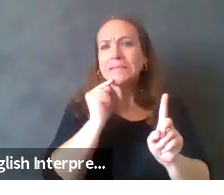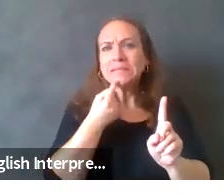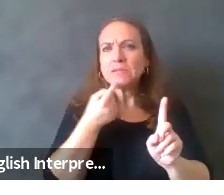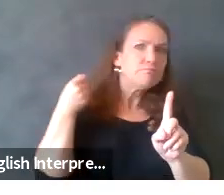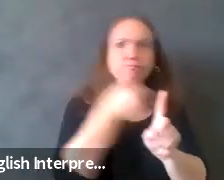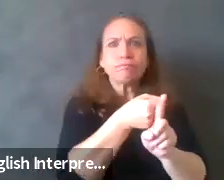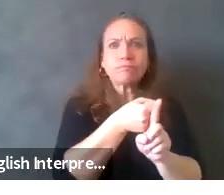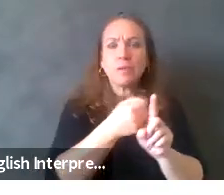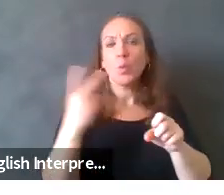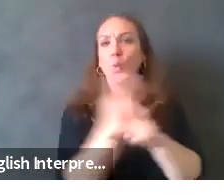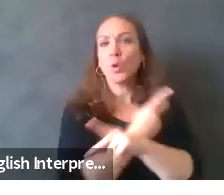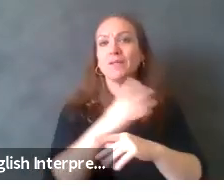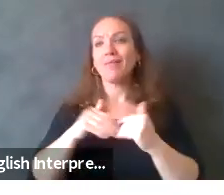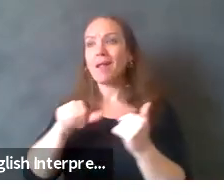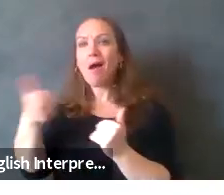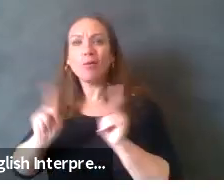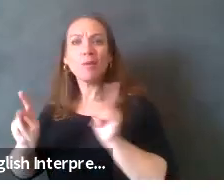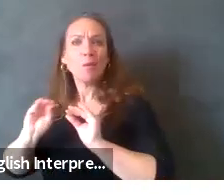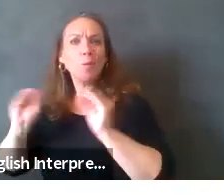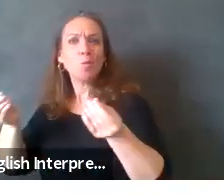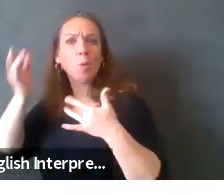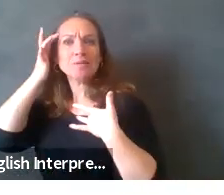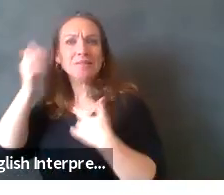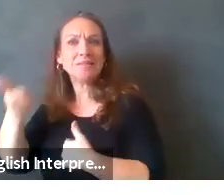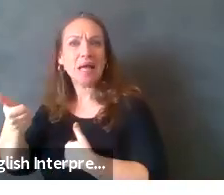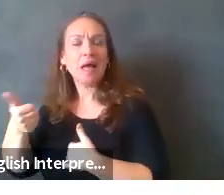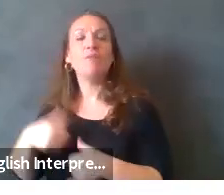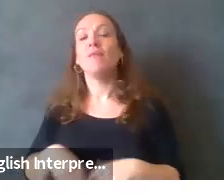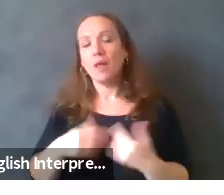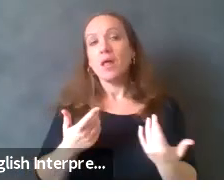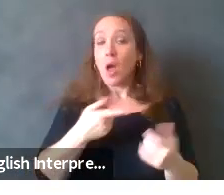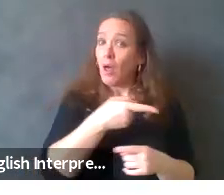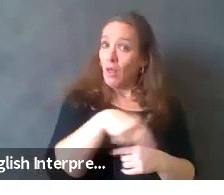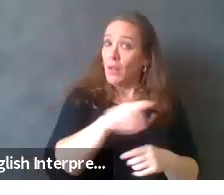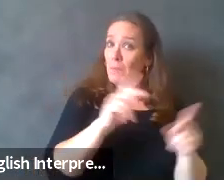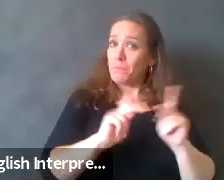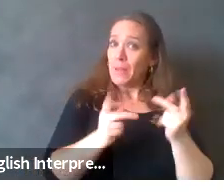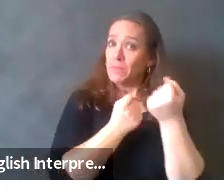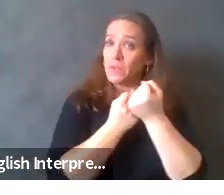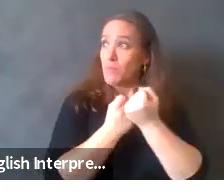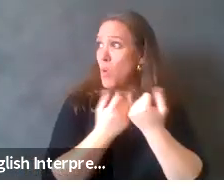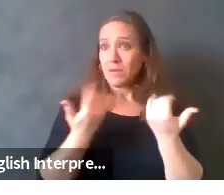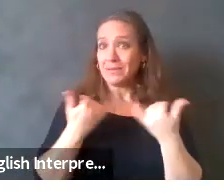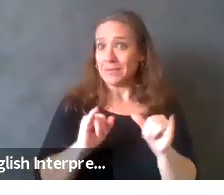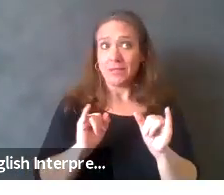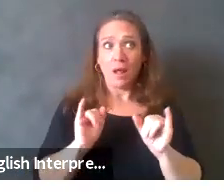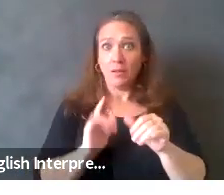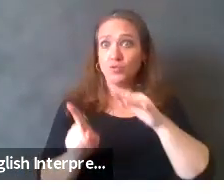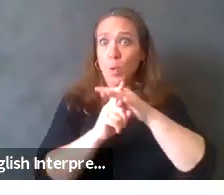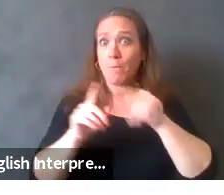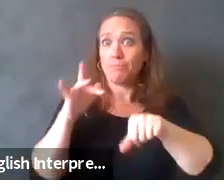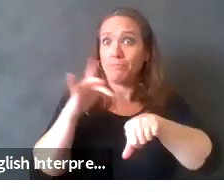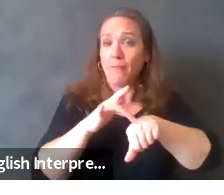choosing not to be on the ground, but they are supporting virtually. I'm just really amazed at how many people are